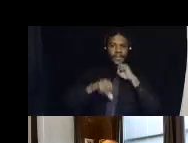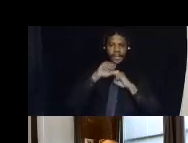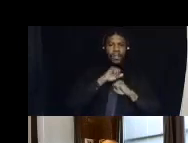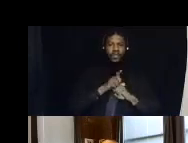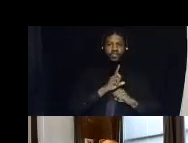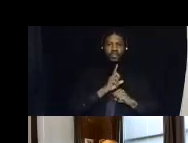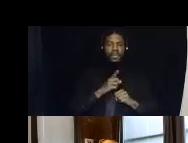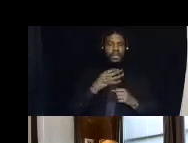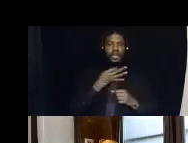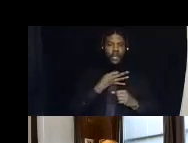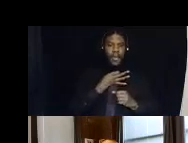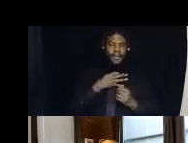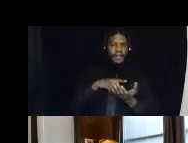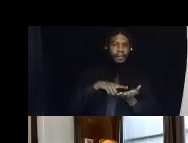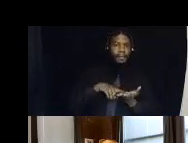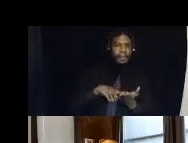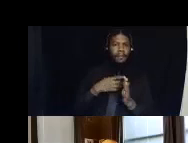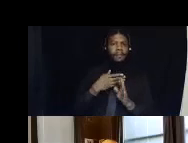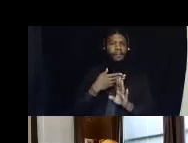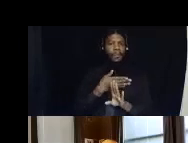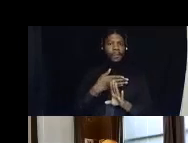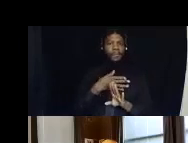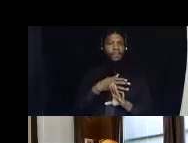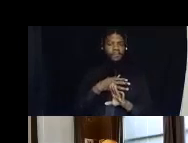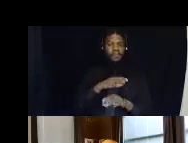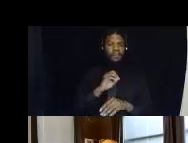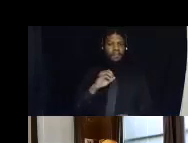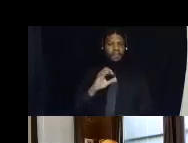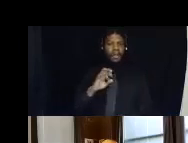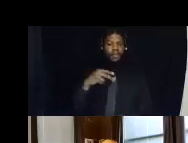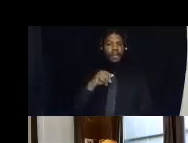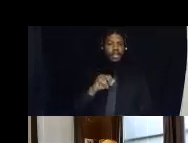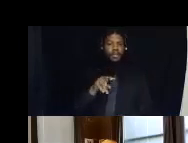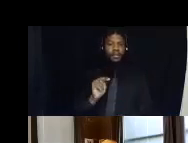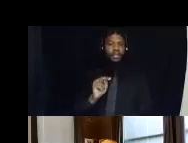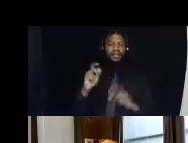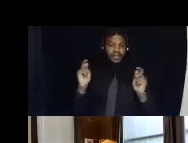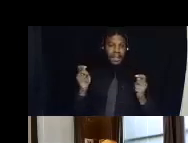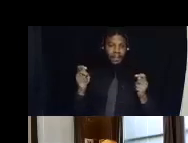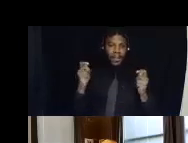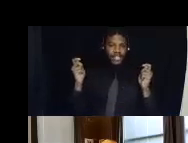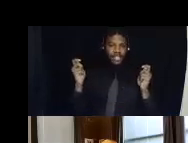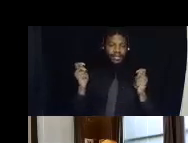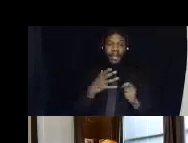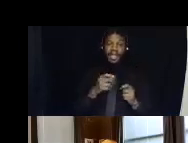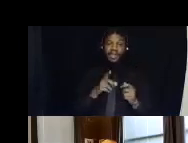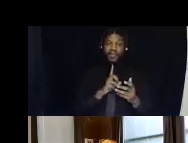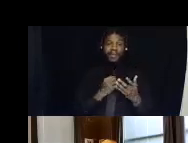curiosities, preoccupations, celebrations, and perhaps most important of all,